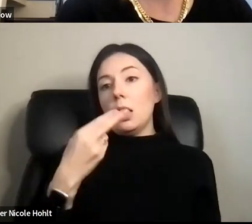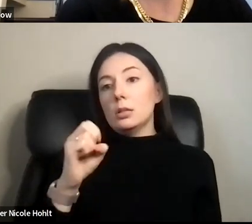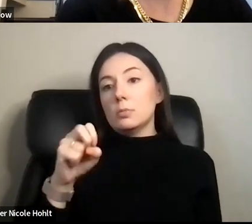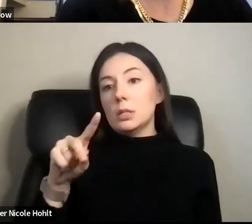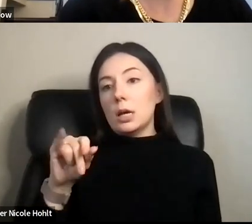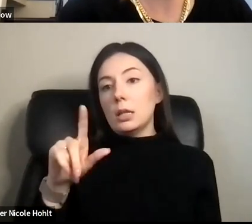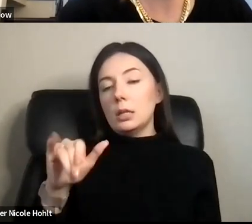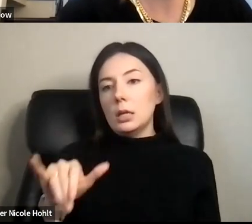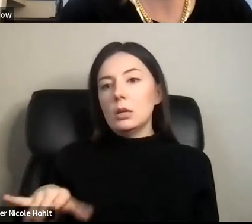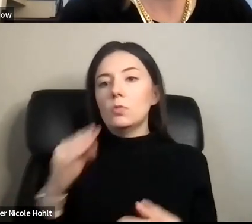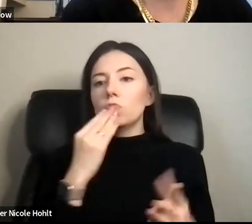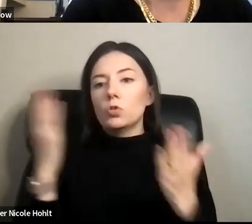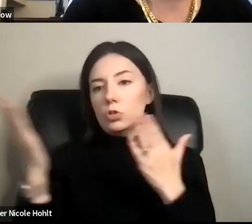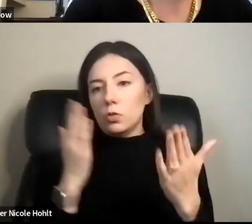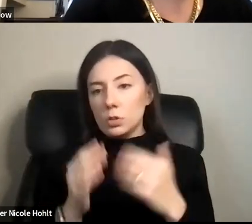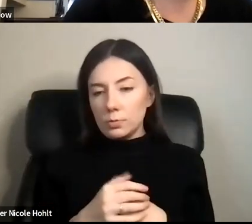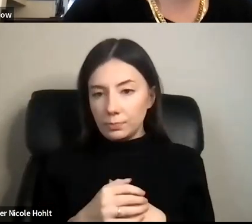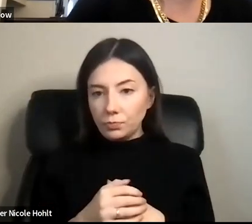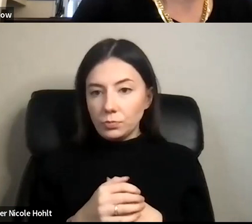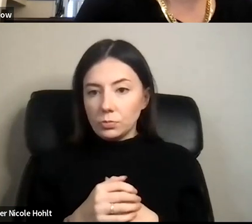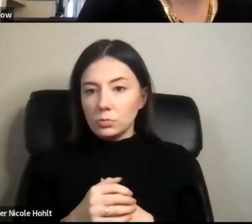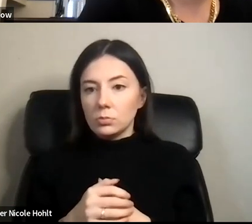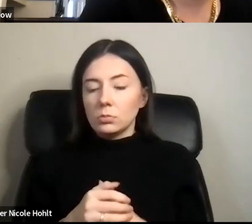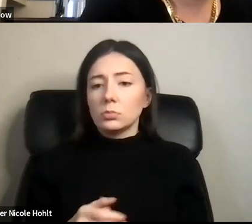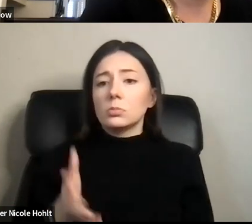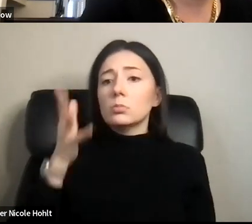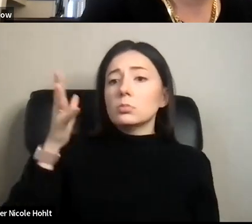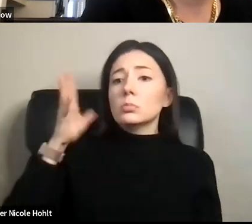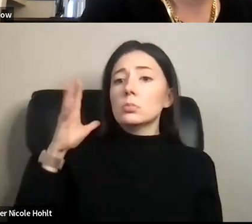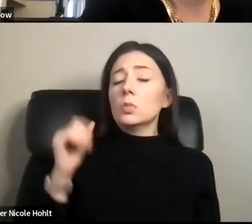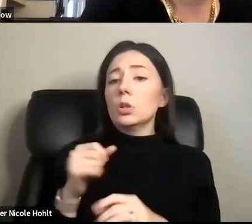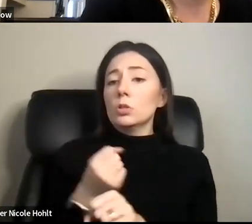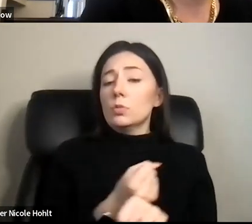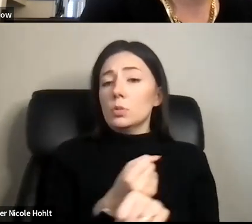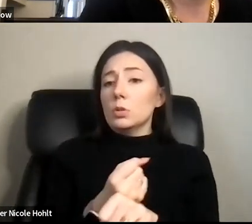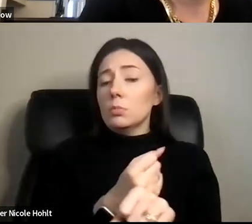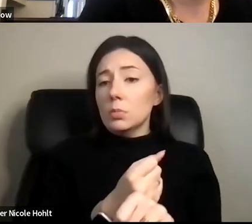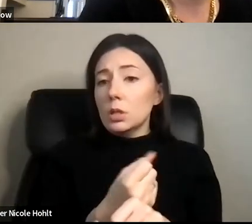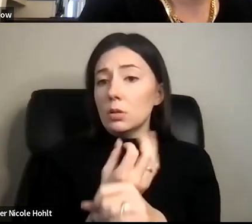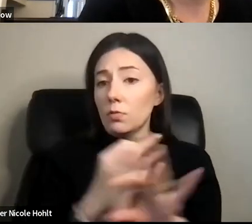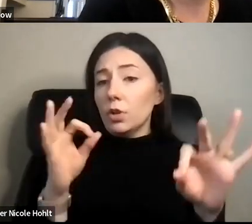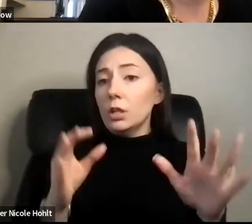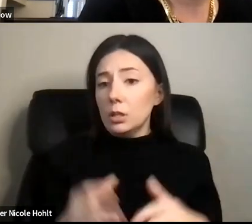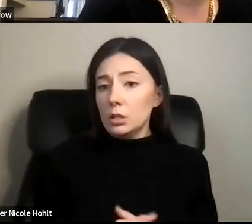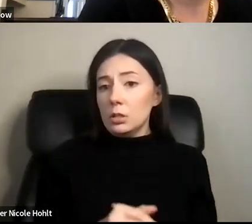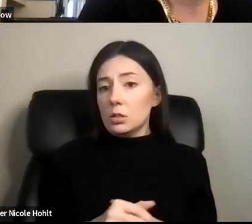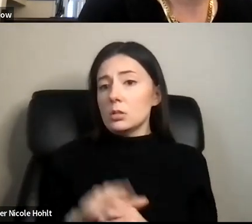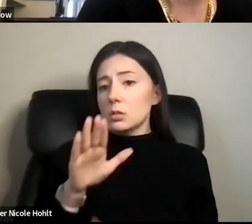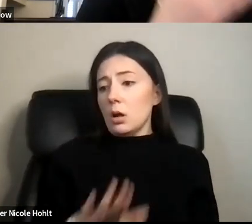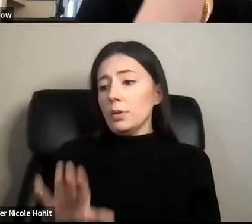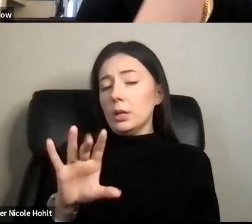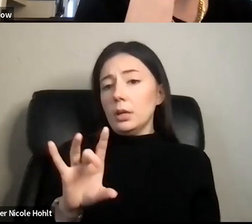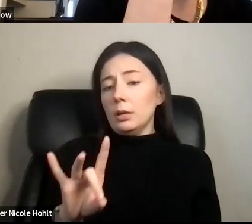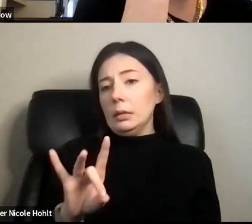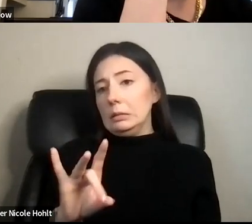back, but prior to emancipation, like the early 1800s, restaurants as we know